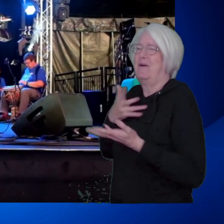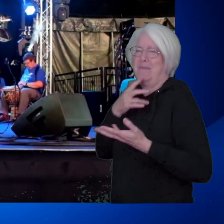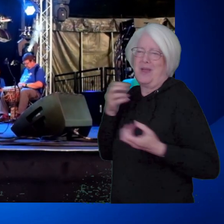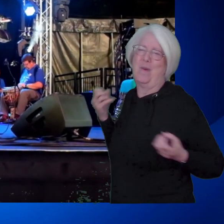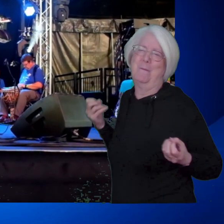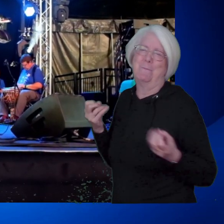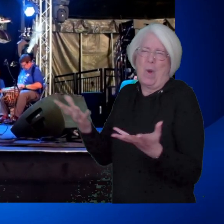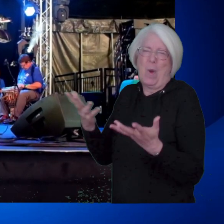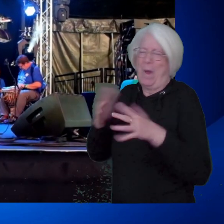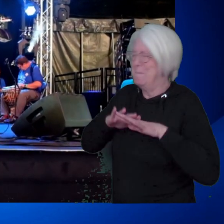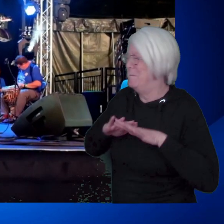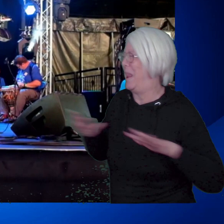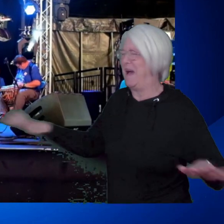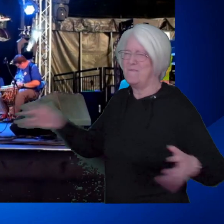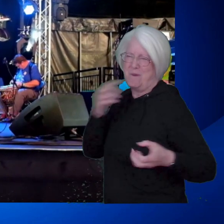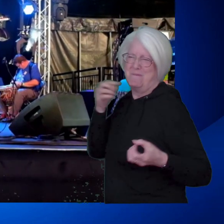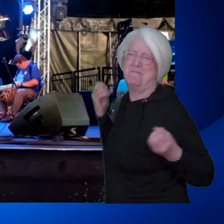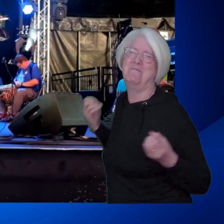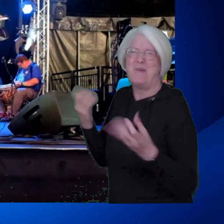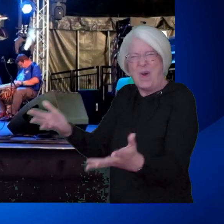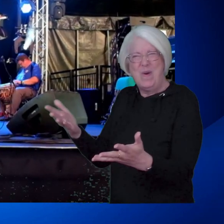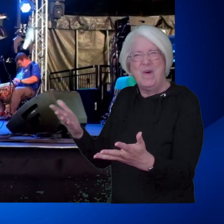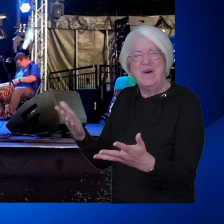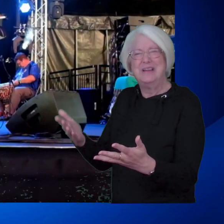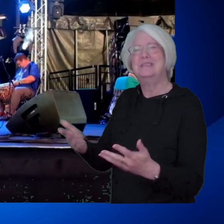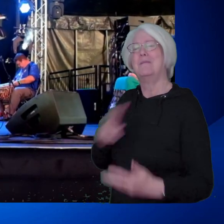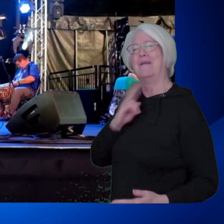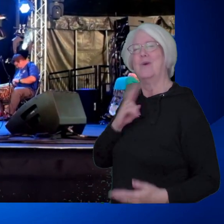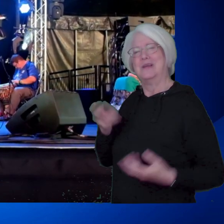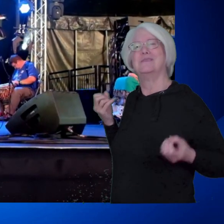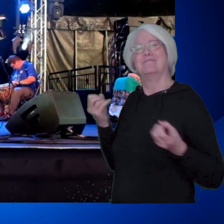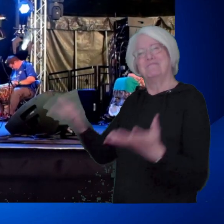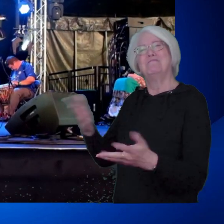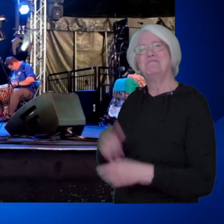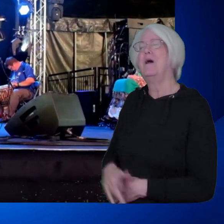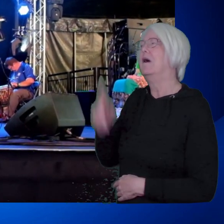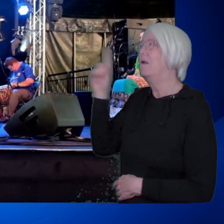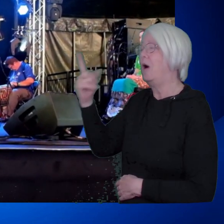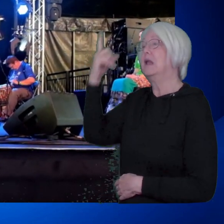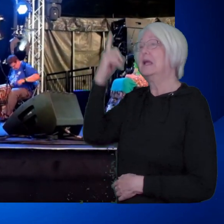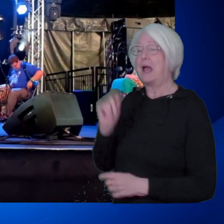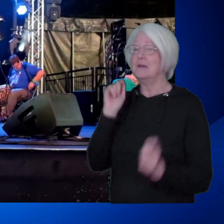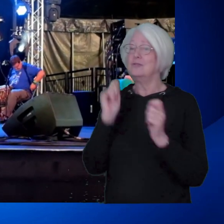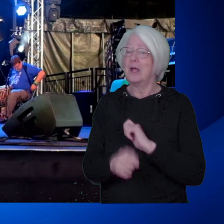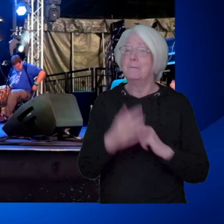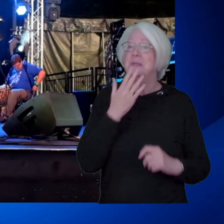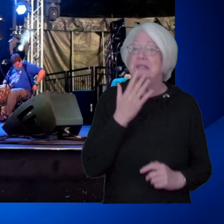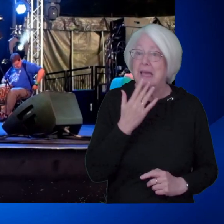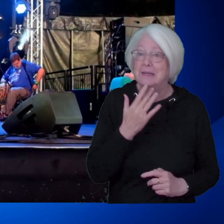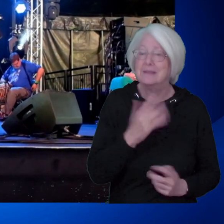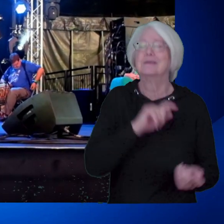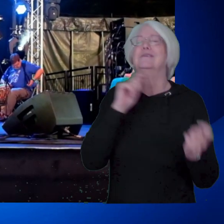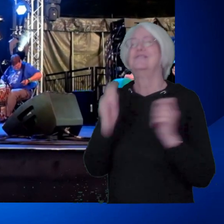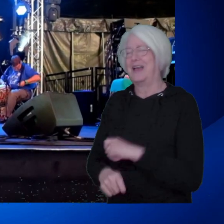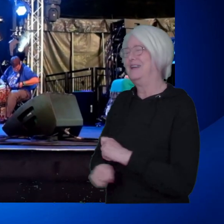much bigger platform for my voice to be heard. God can turn mistakes around if you